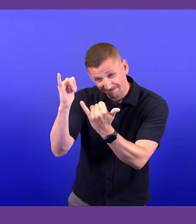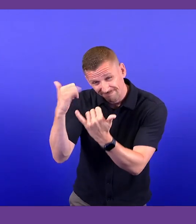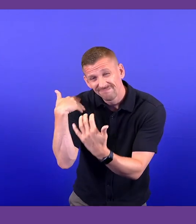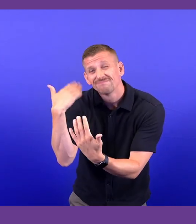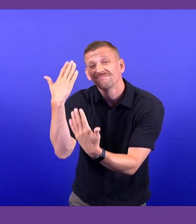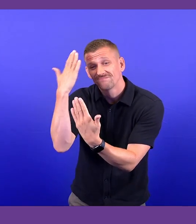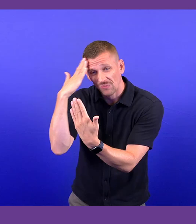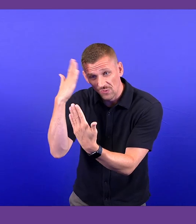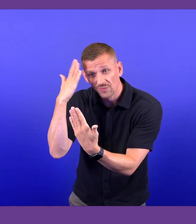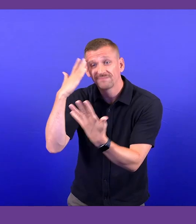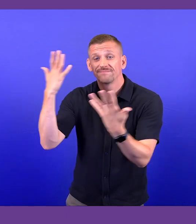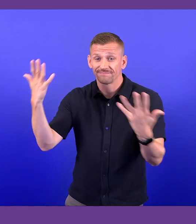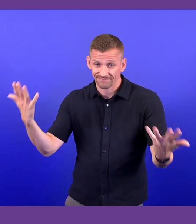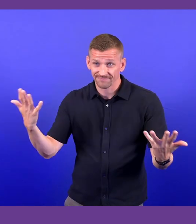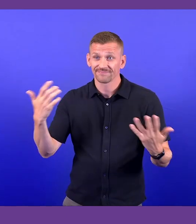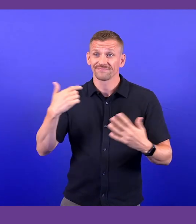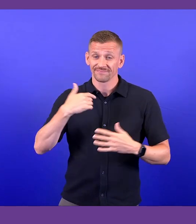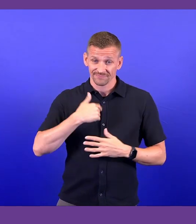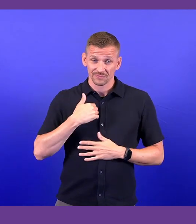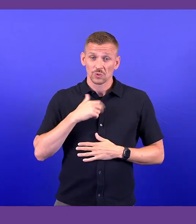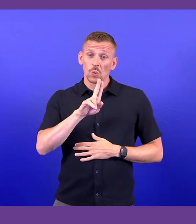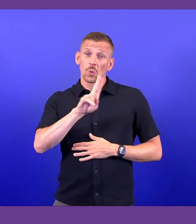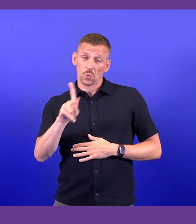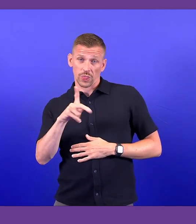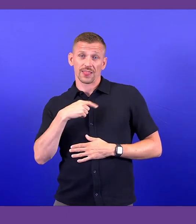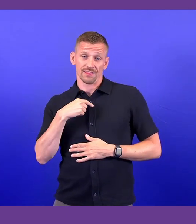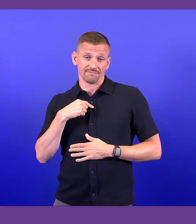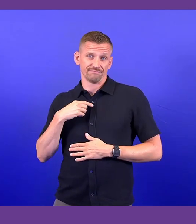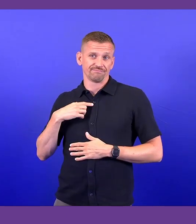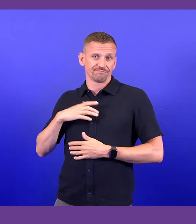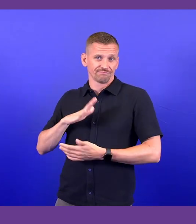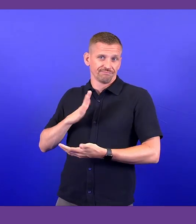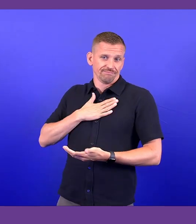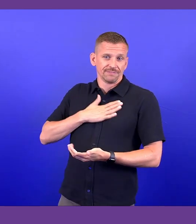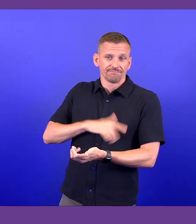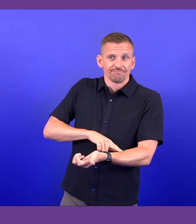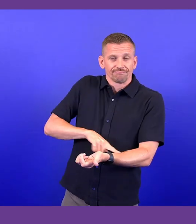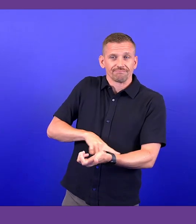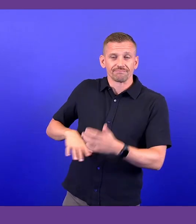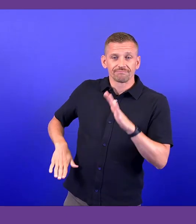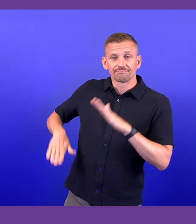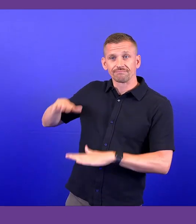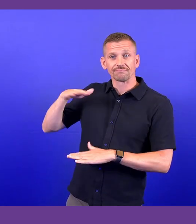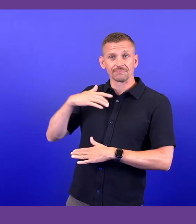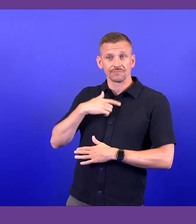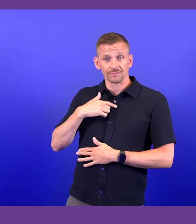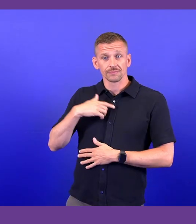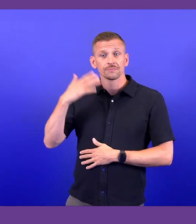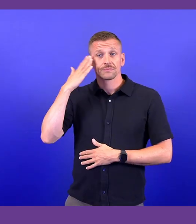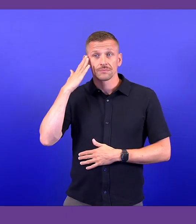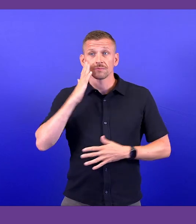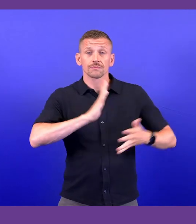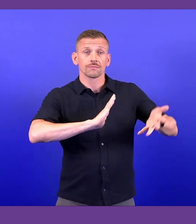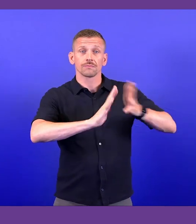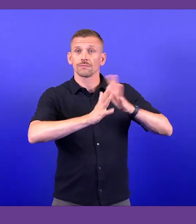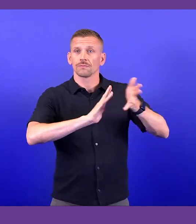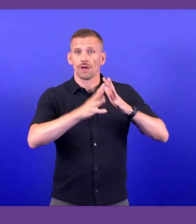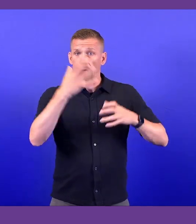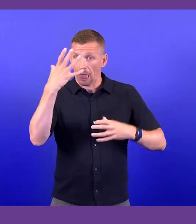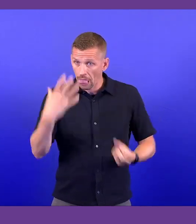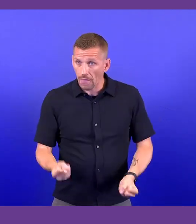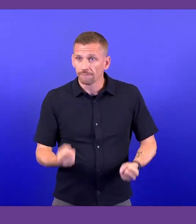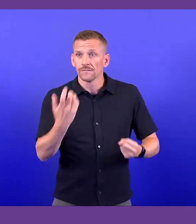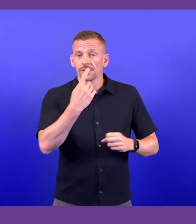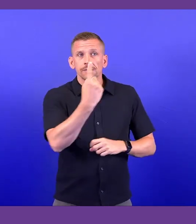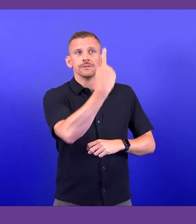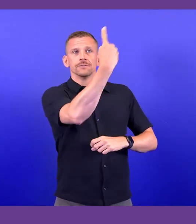have real-time sign language information boards at stations, and indeed coming on trains. But I don't know, Bertrand, do you have a